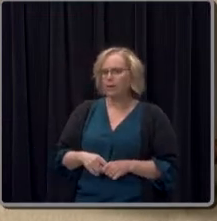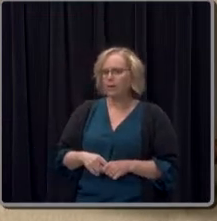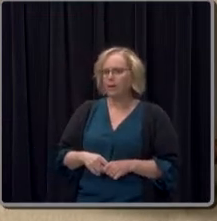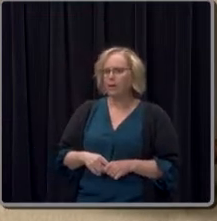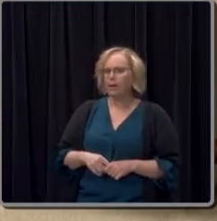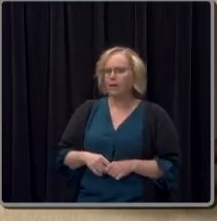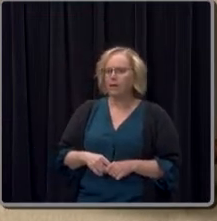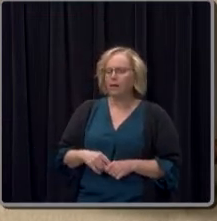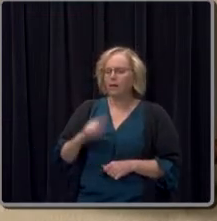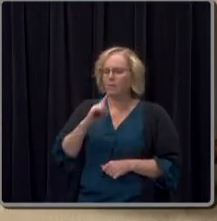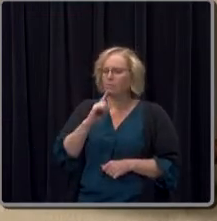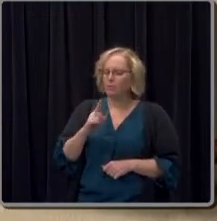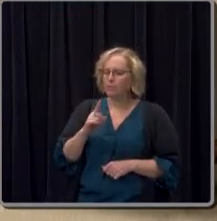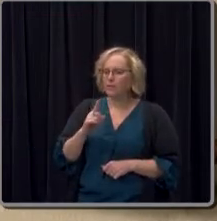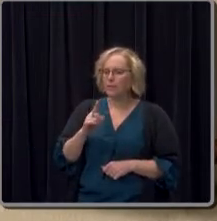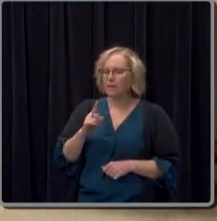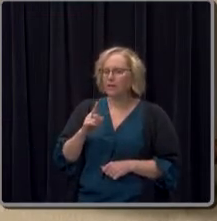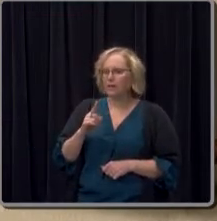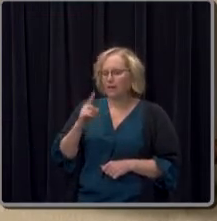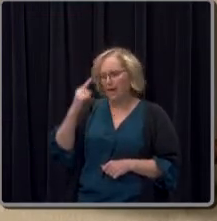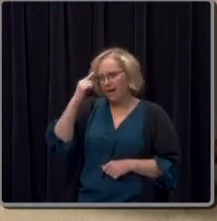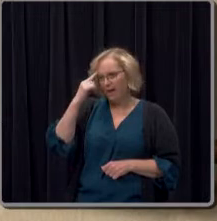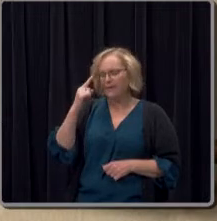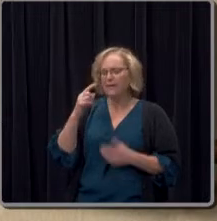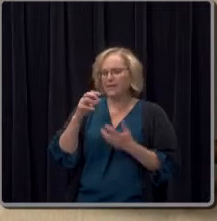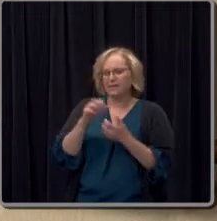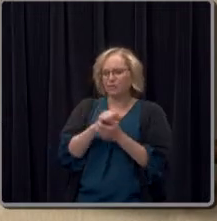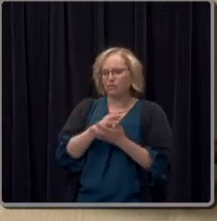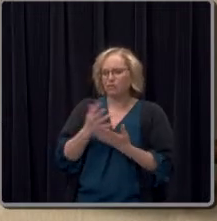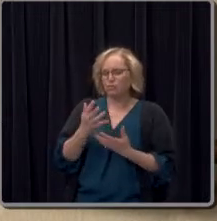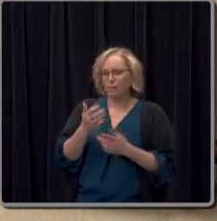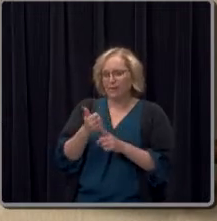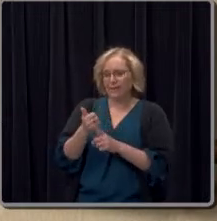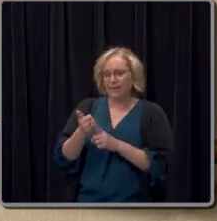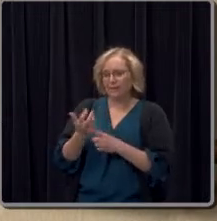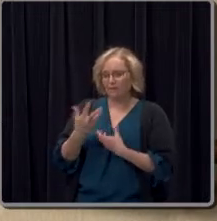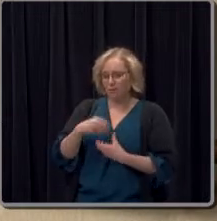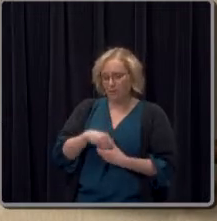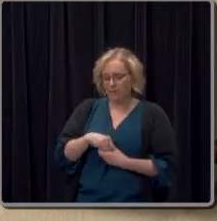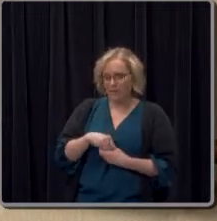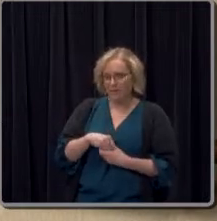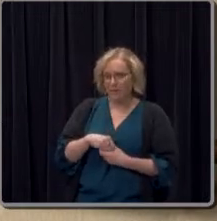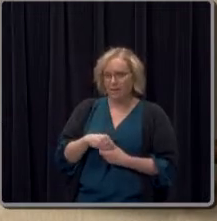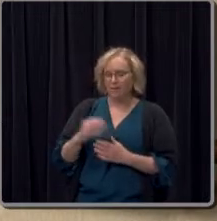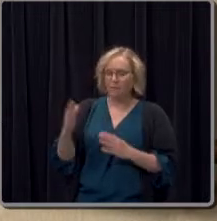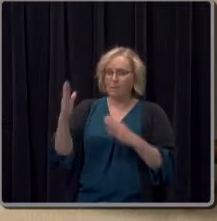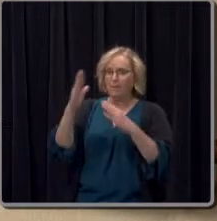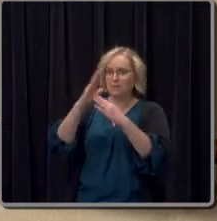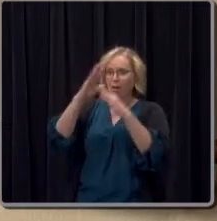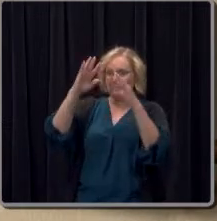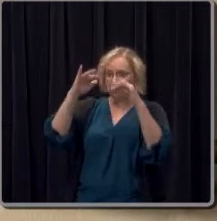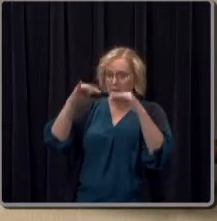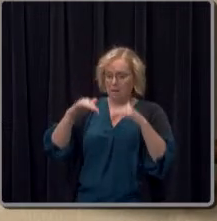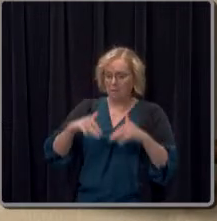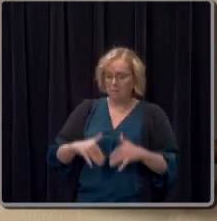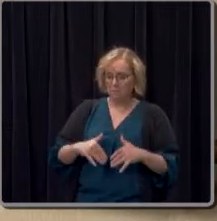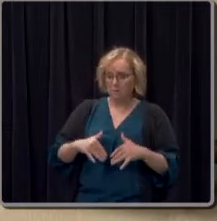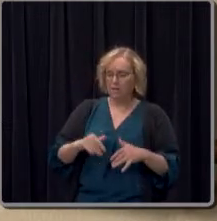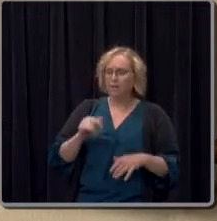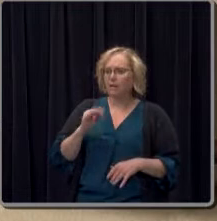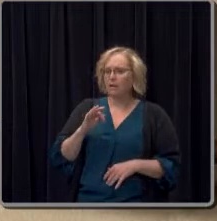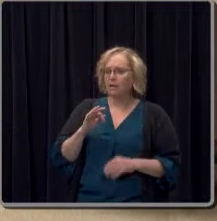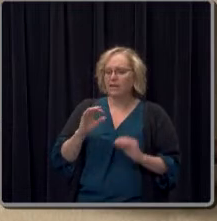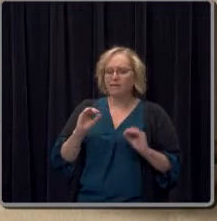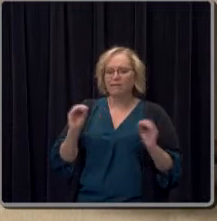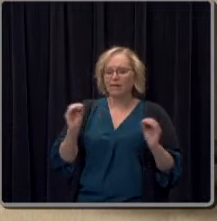When really, I think it's destroying itself from within, from the top down. If none of these things